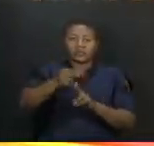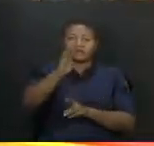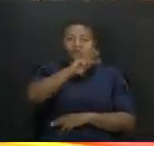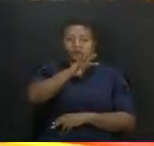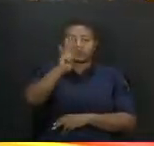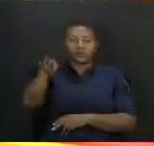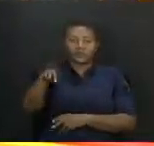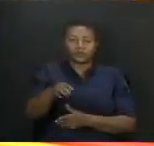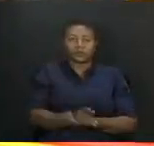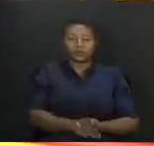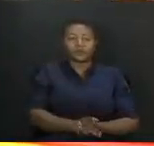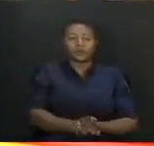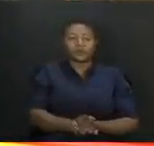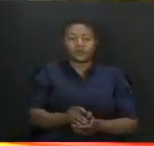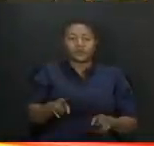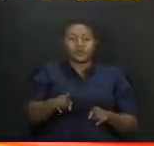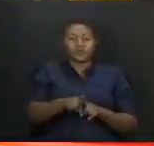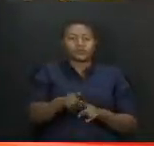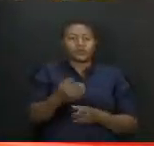We also have